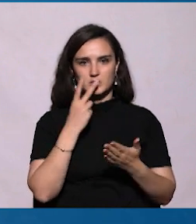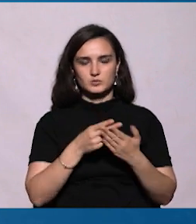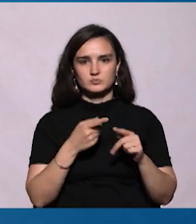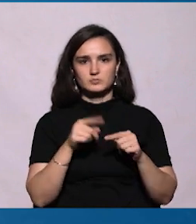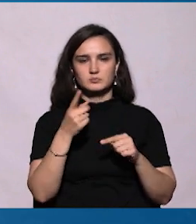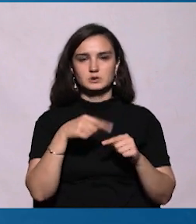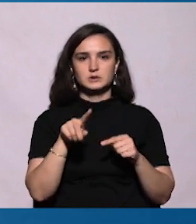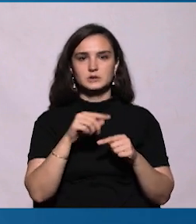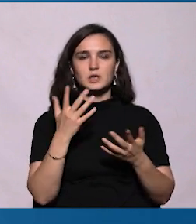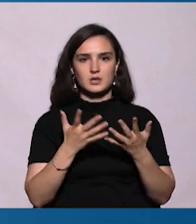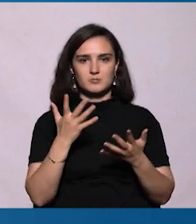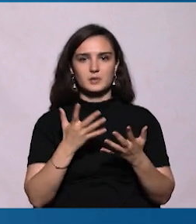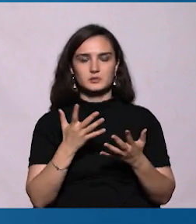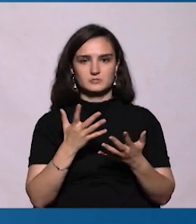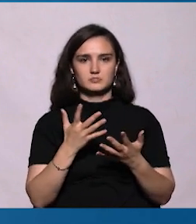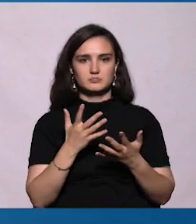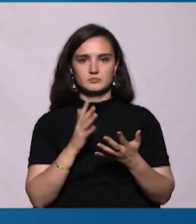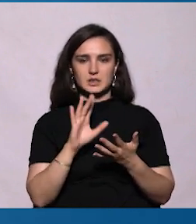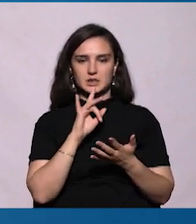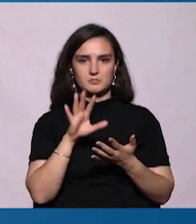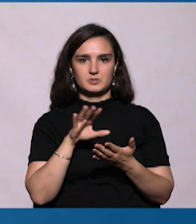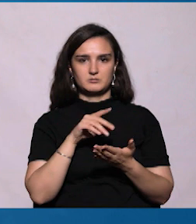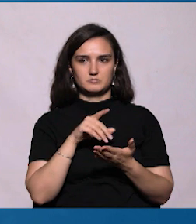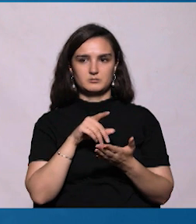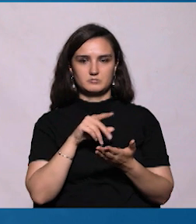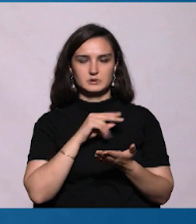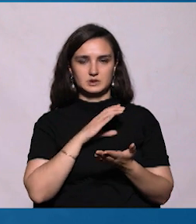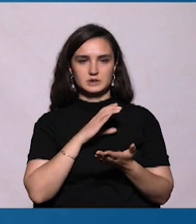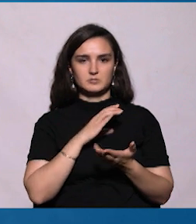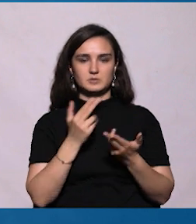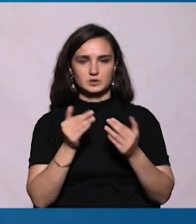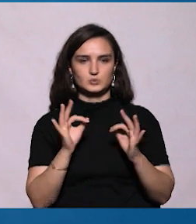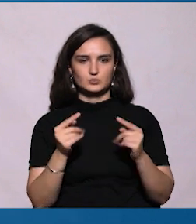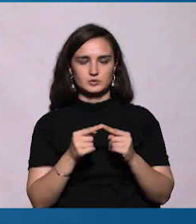Therefore, they might not be rich. Exactly.